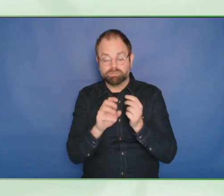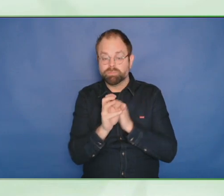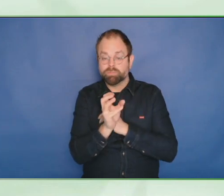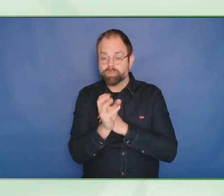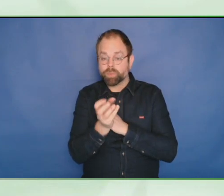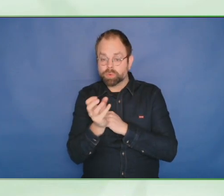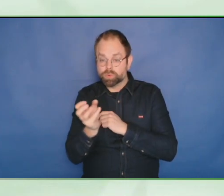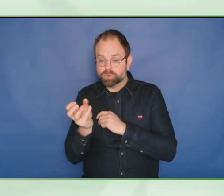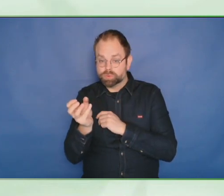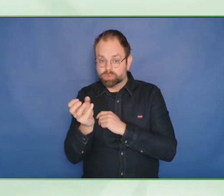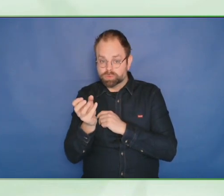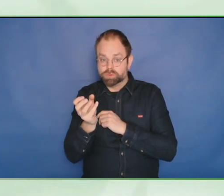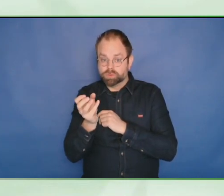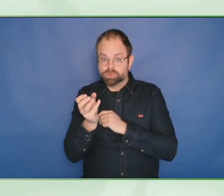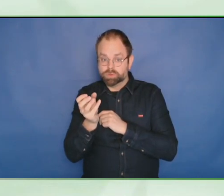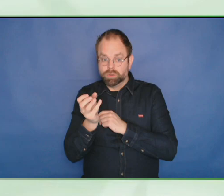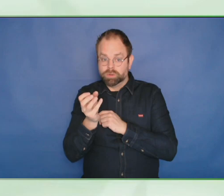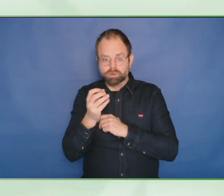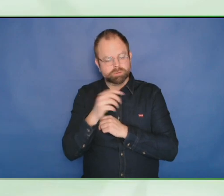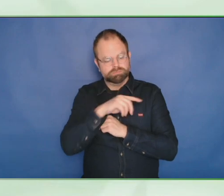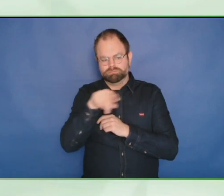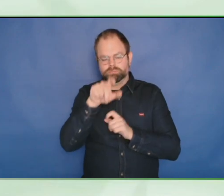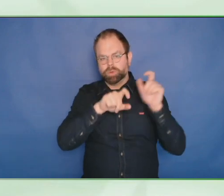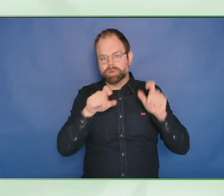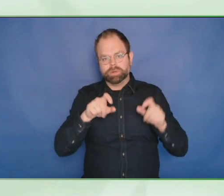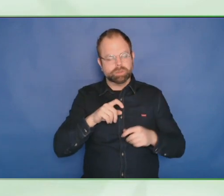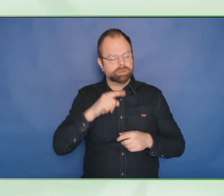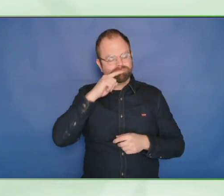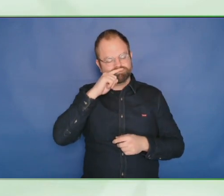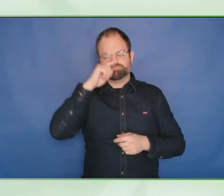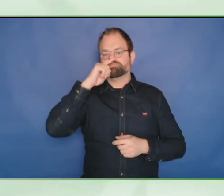of our job and our